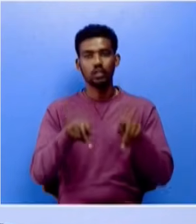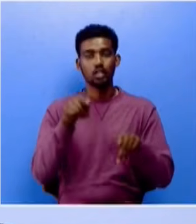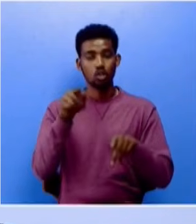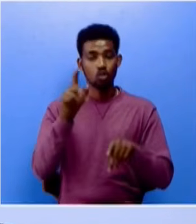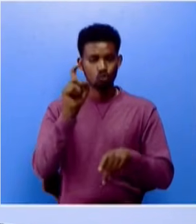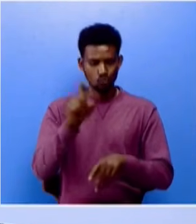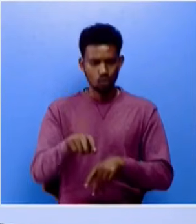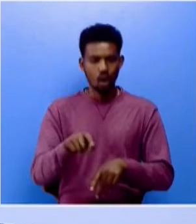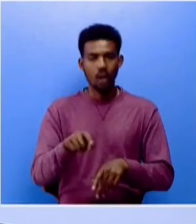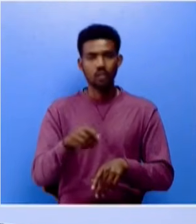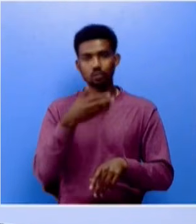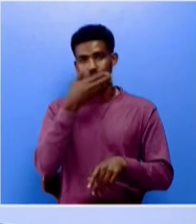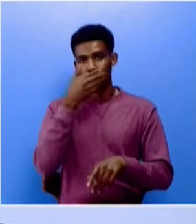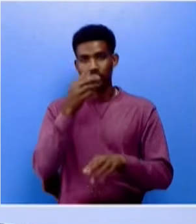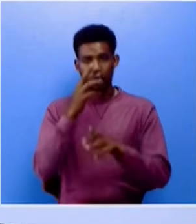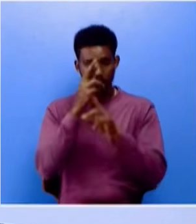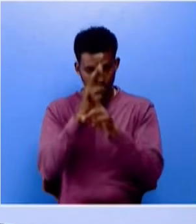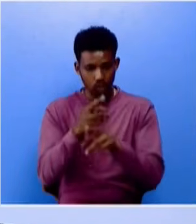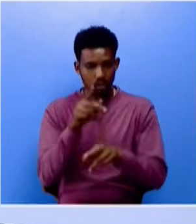had better apologize him,